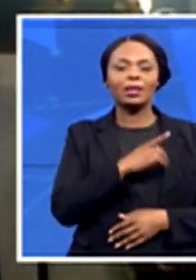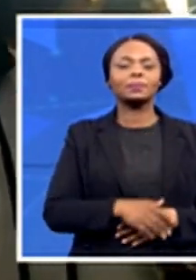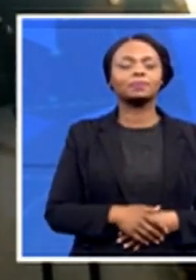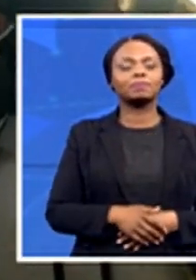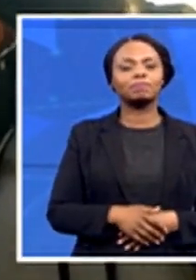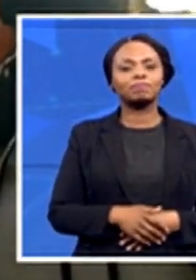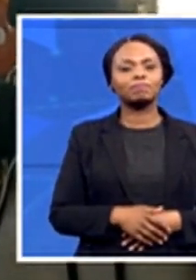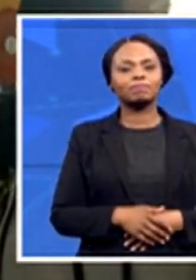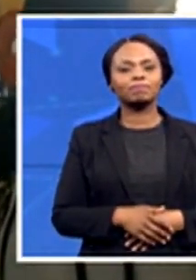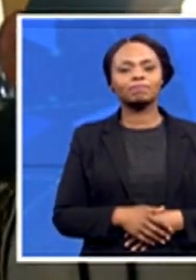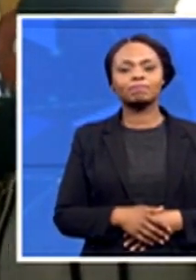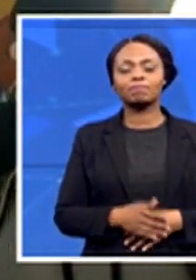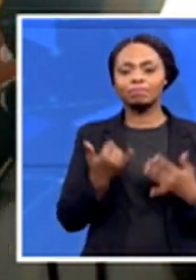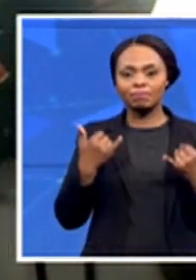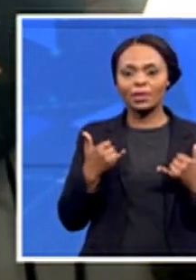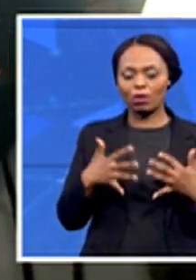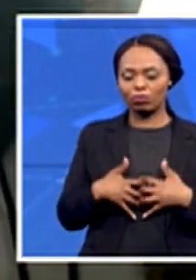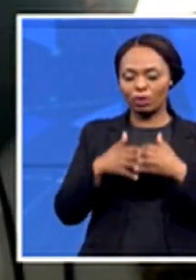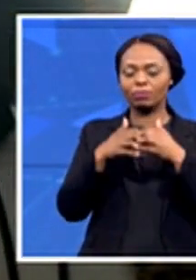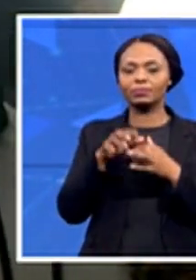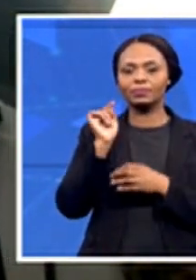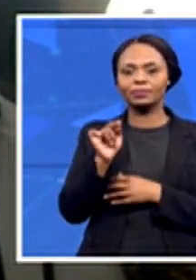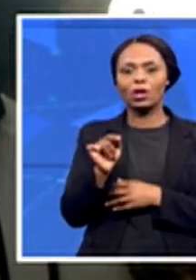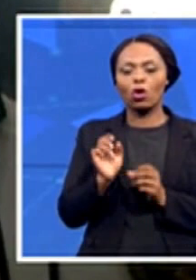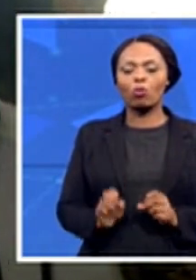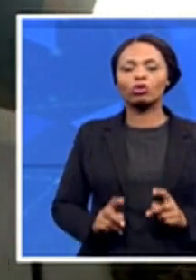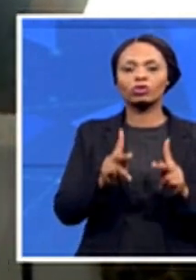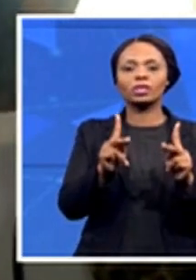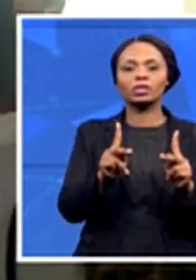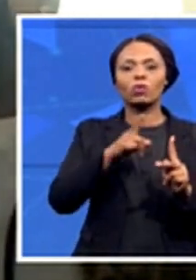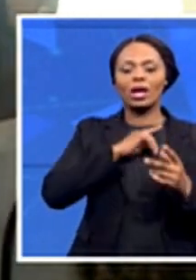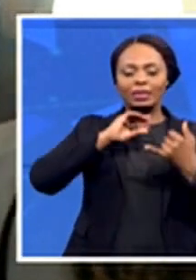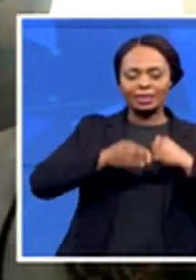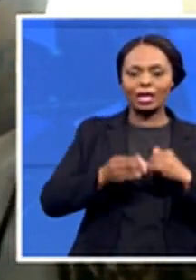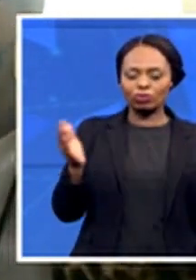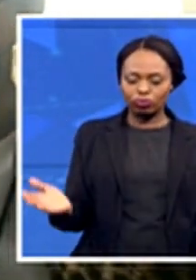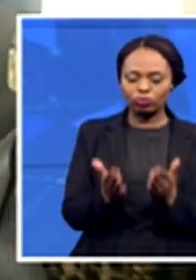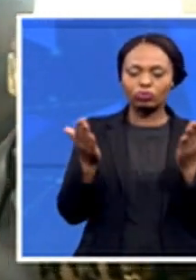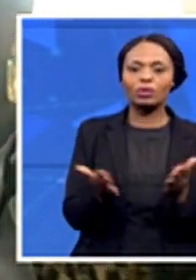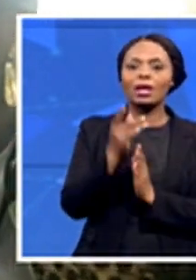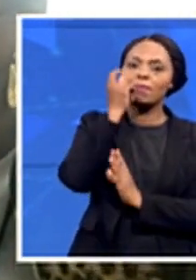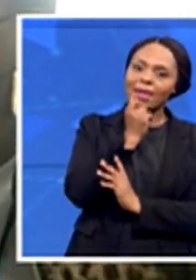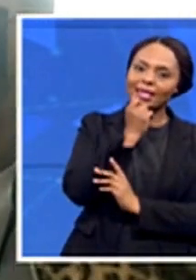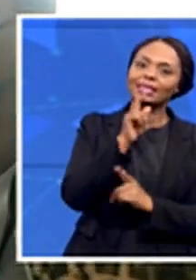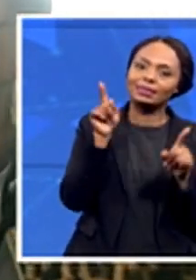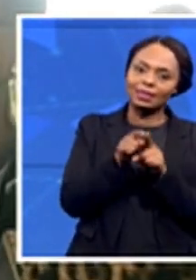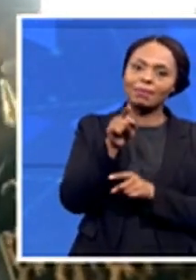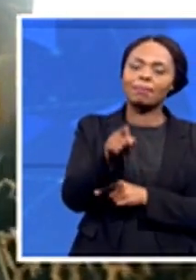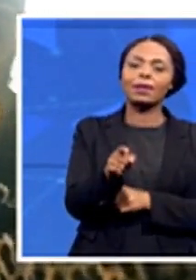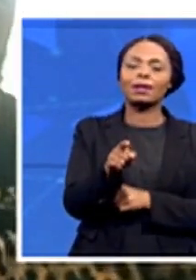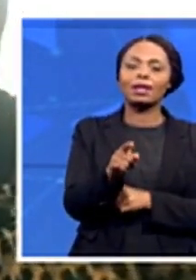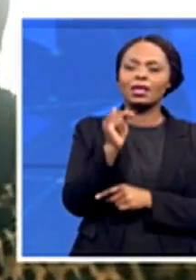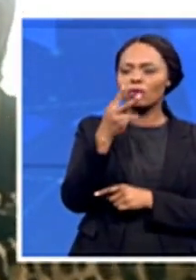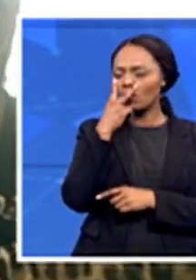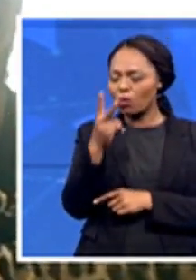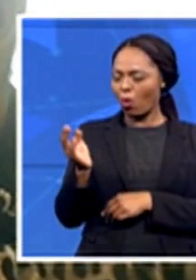particular opportunity was to try to encourage men to come up. When we look at our numbers, even though it's not as bad as it